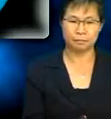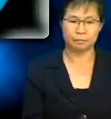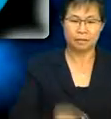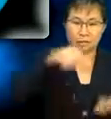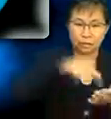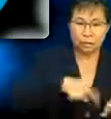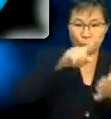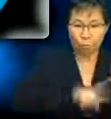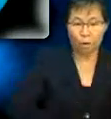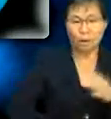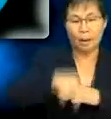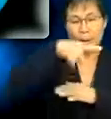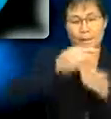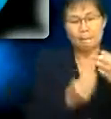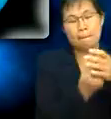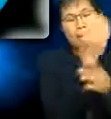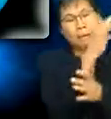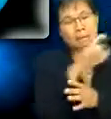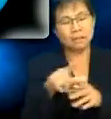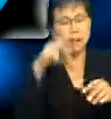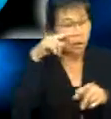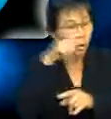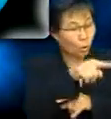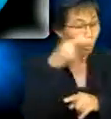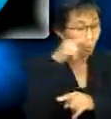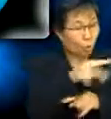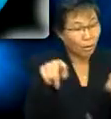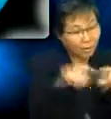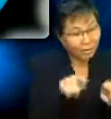This is what a plant cell looks like.